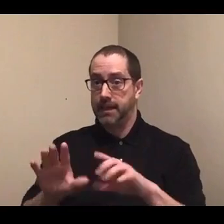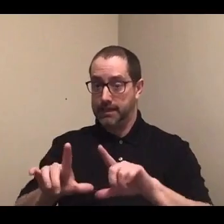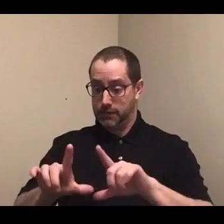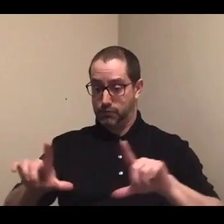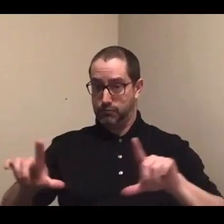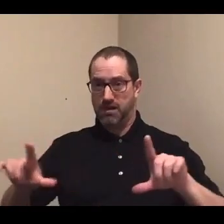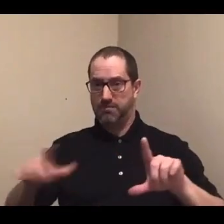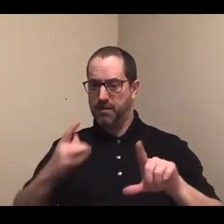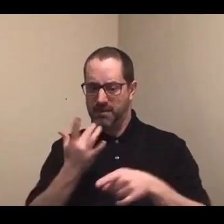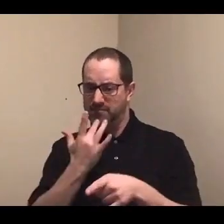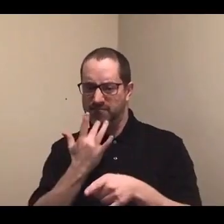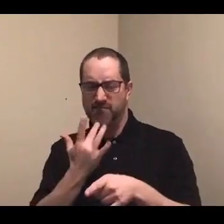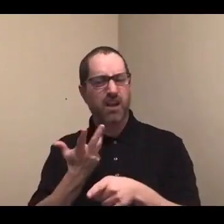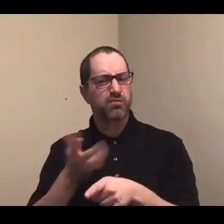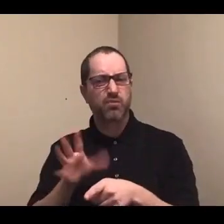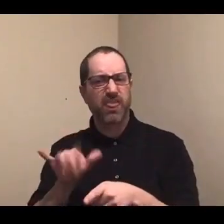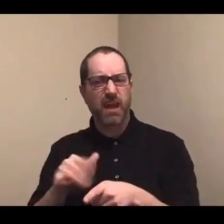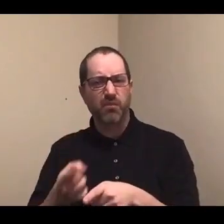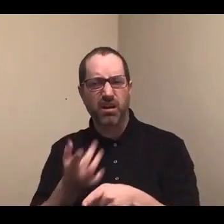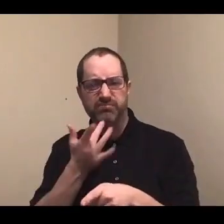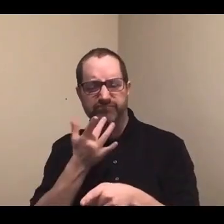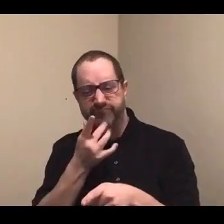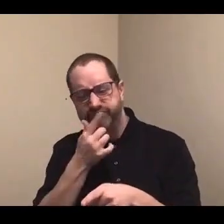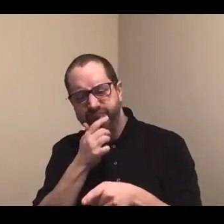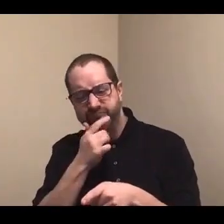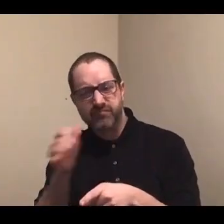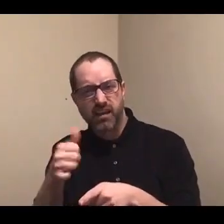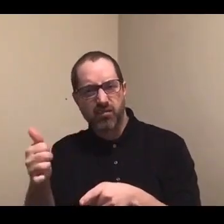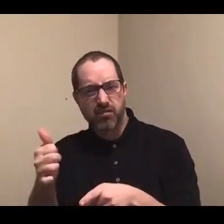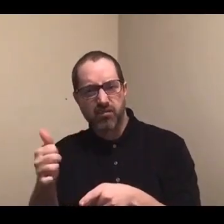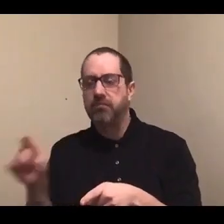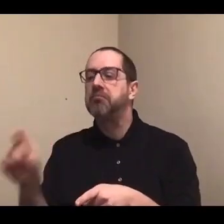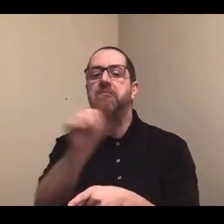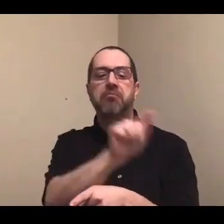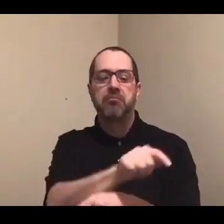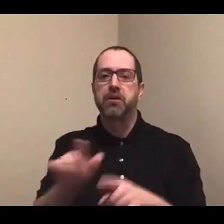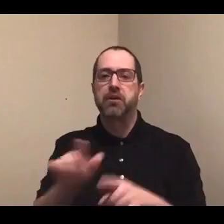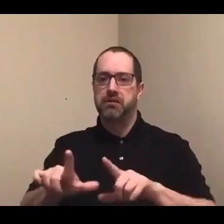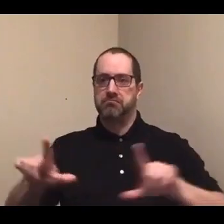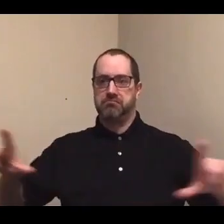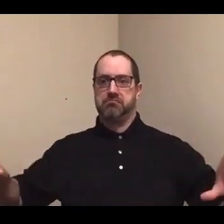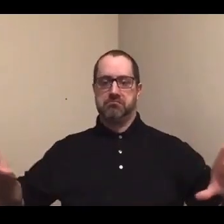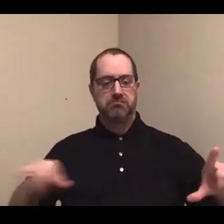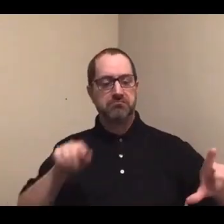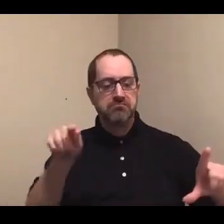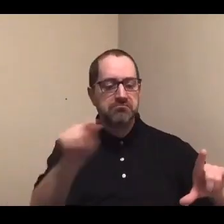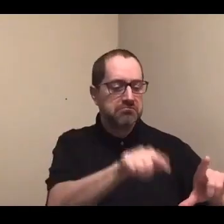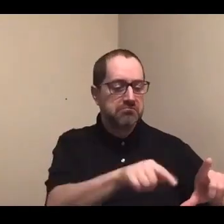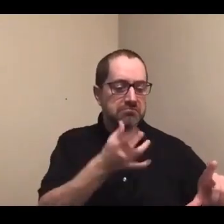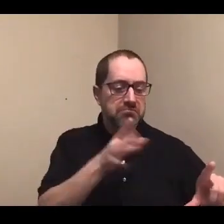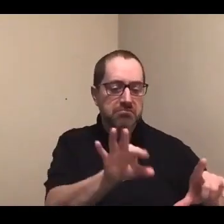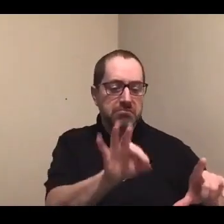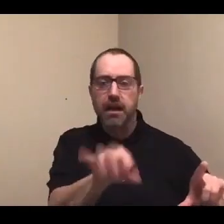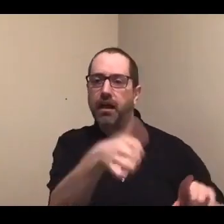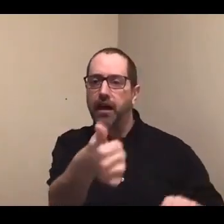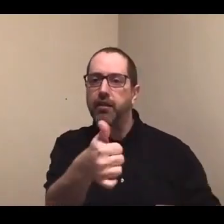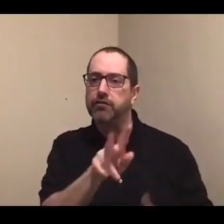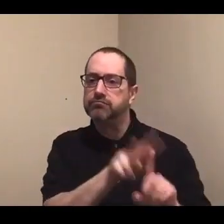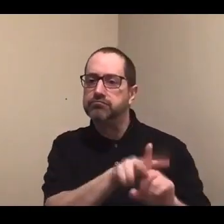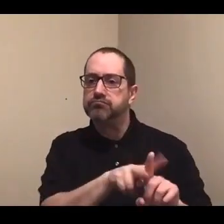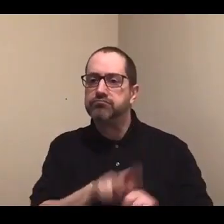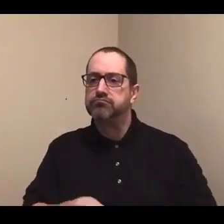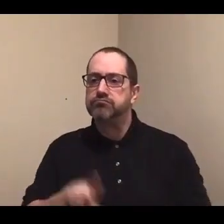any clinics near me. And you are able to book into those if there's an appointment that suits your needs. I will